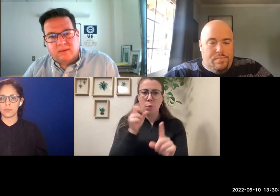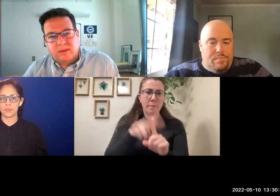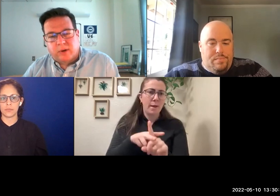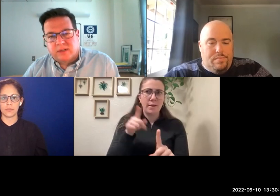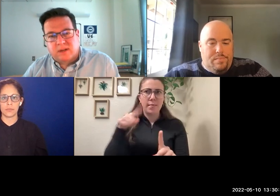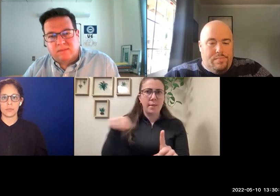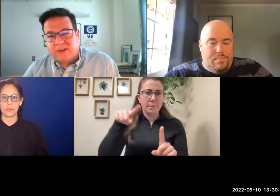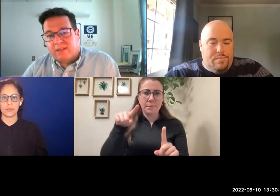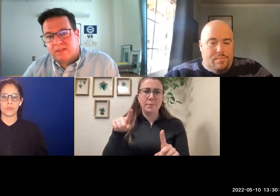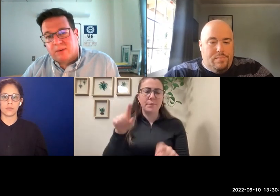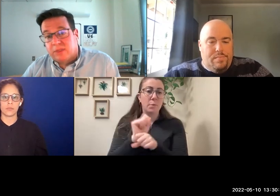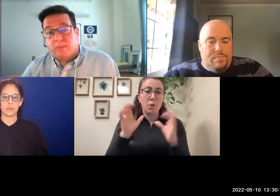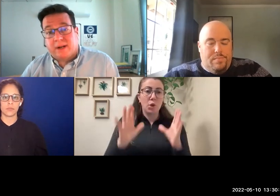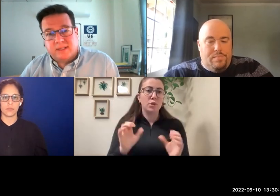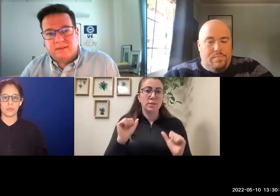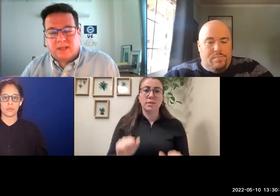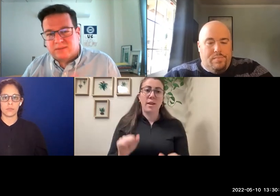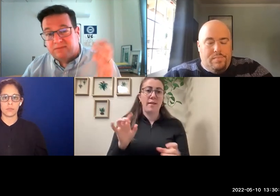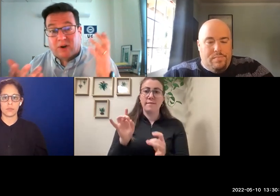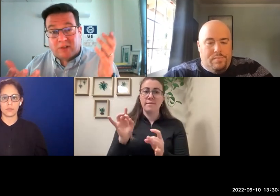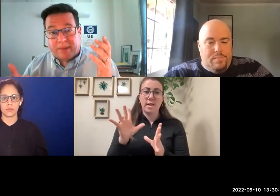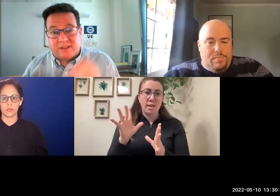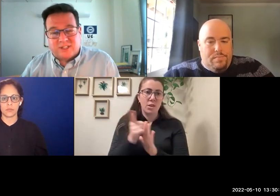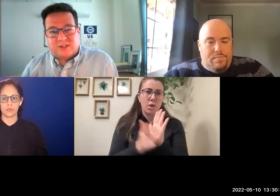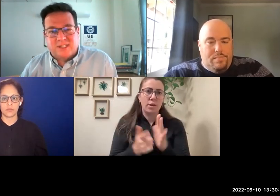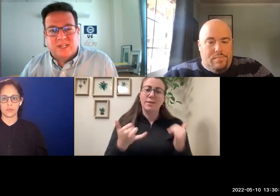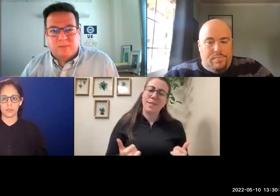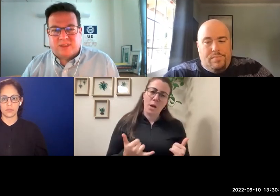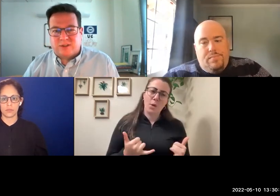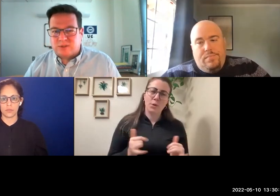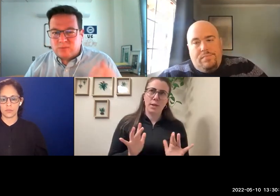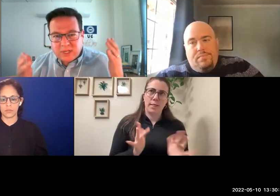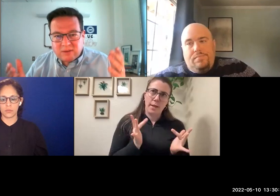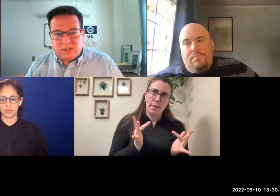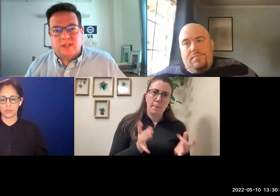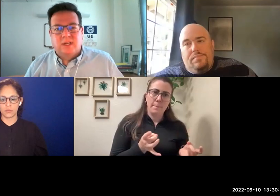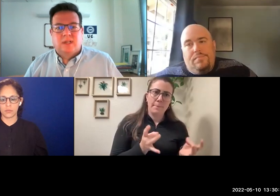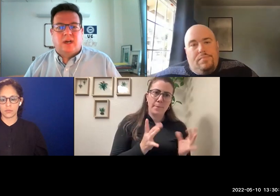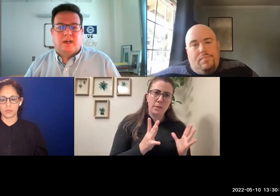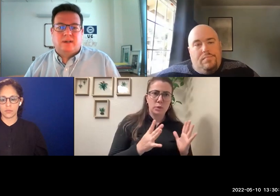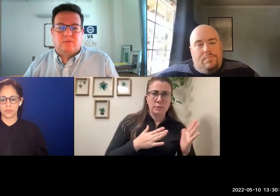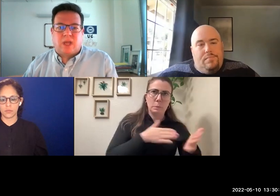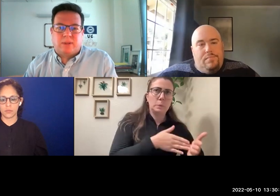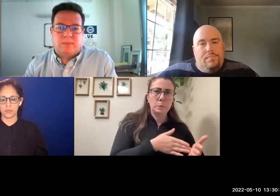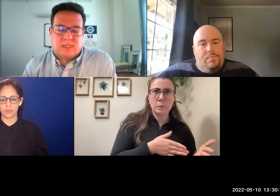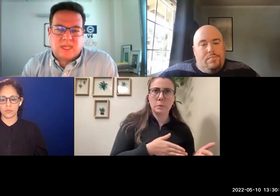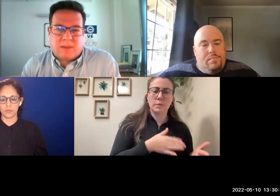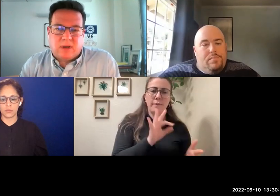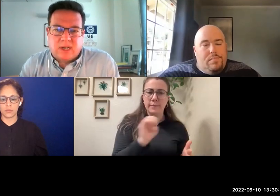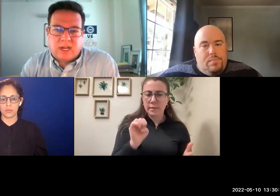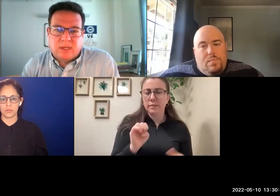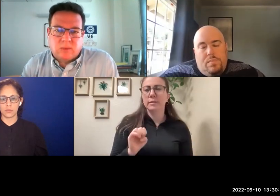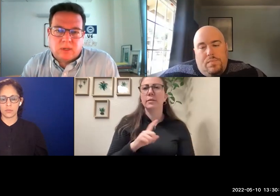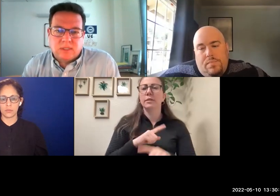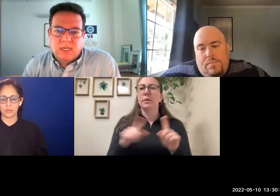the employers can violate the law with no penalty. Now there's very little penalty as there is, but there's really, really rampant abuses that happen